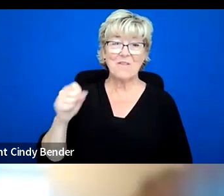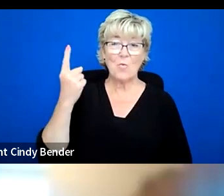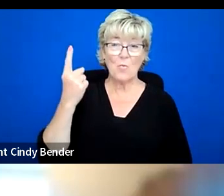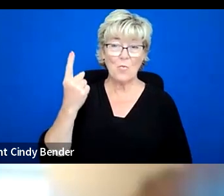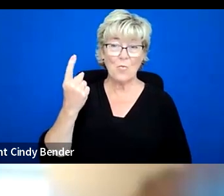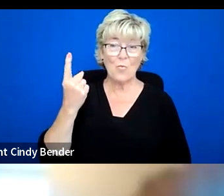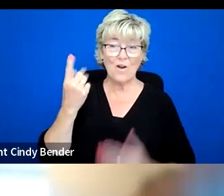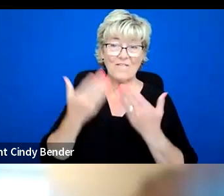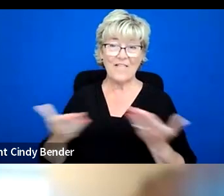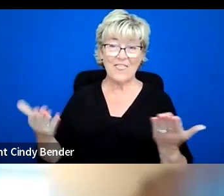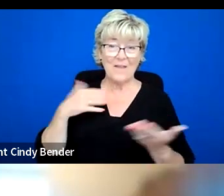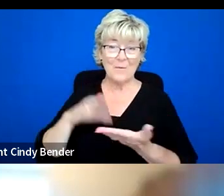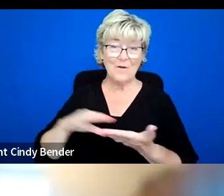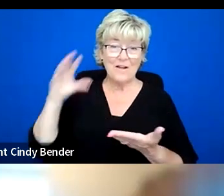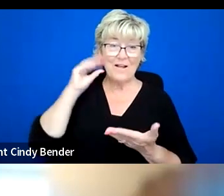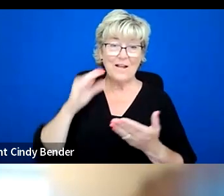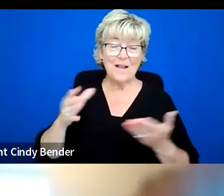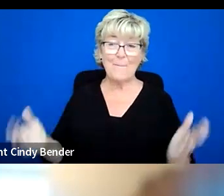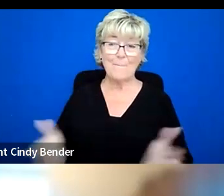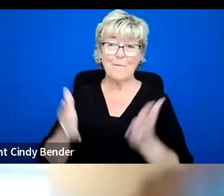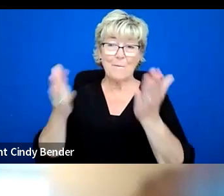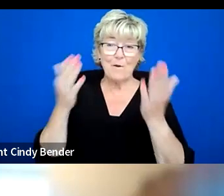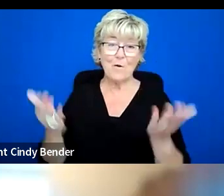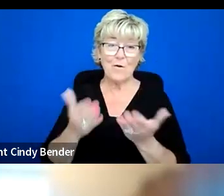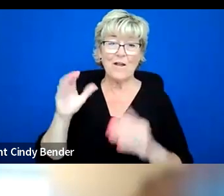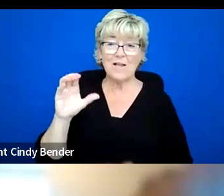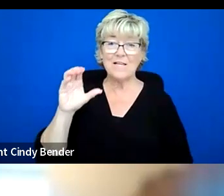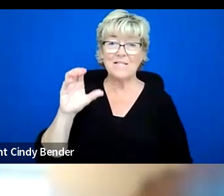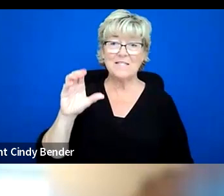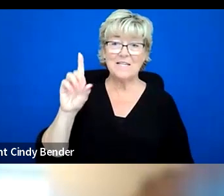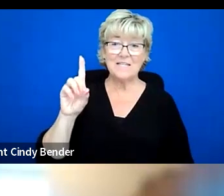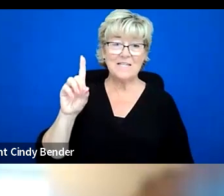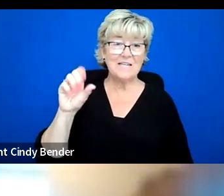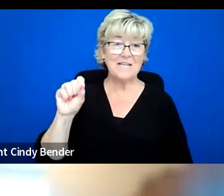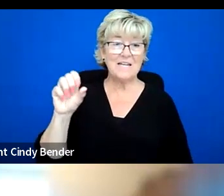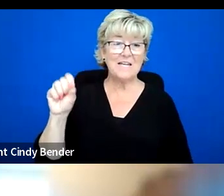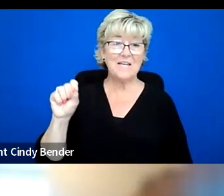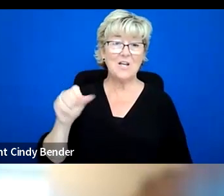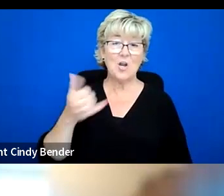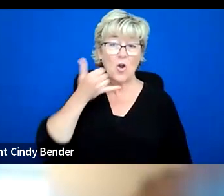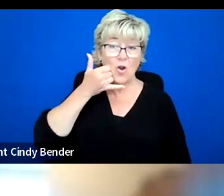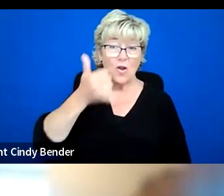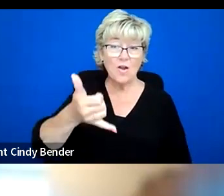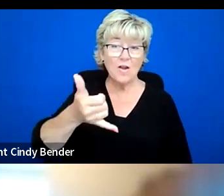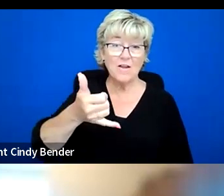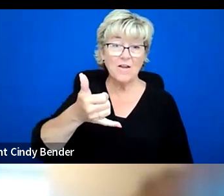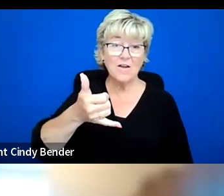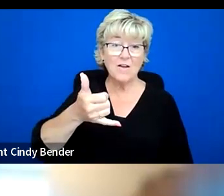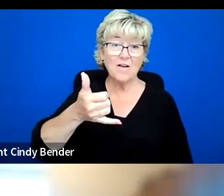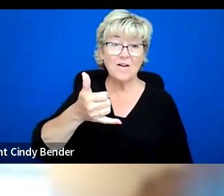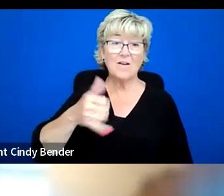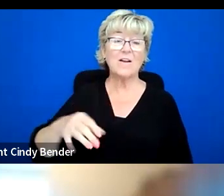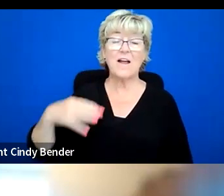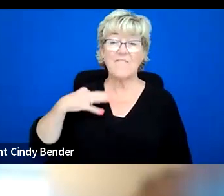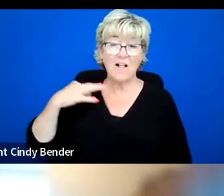we have learned and we promote here at CDSS. So calling in the FAST volunteers, so